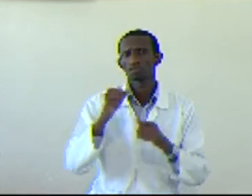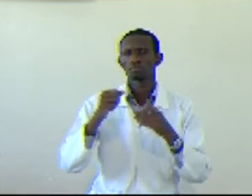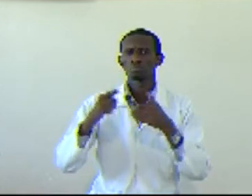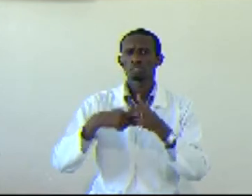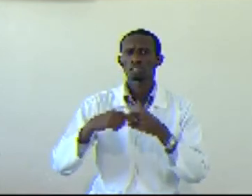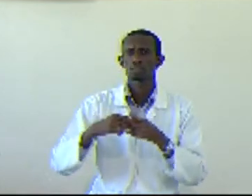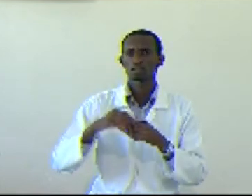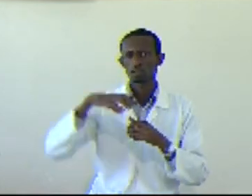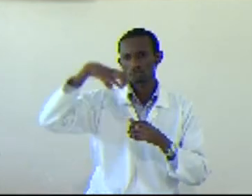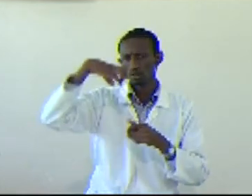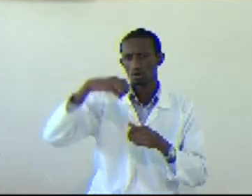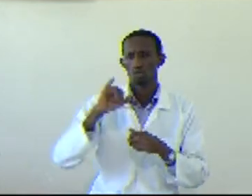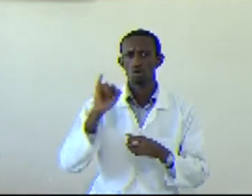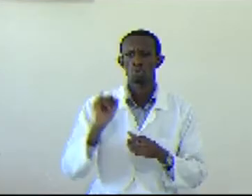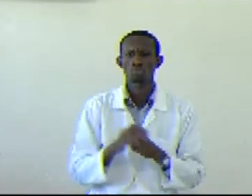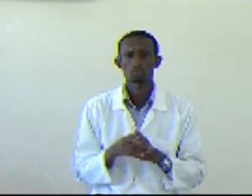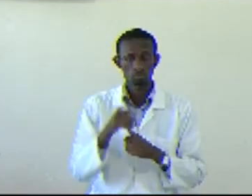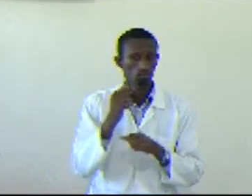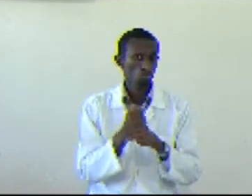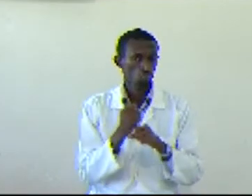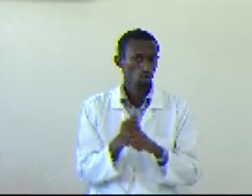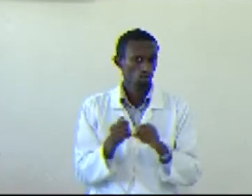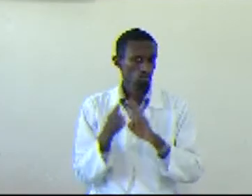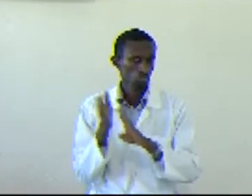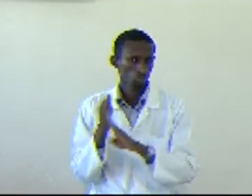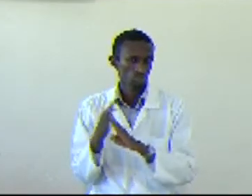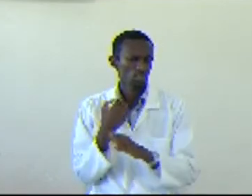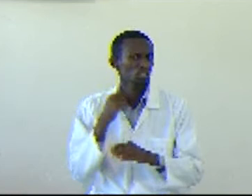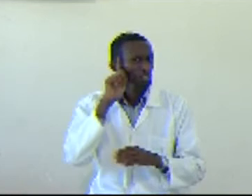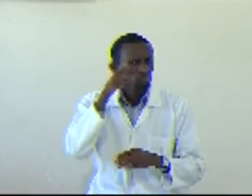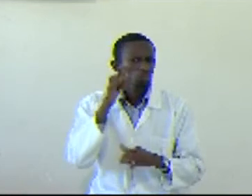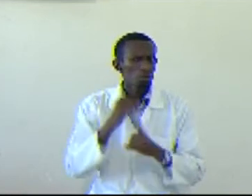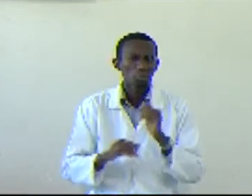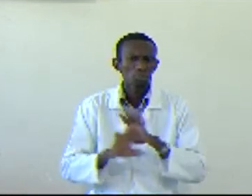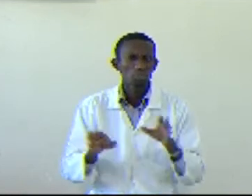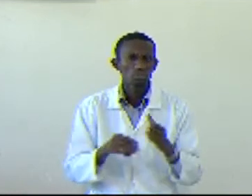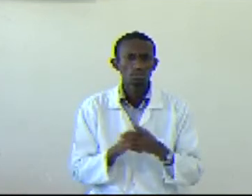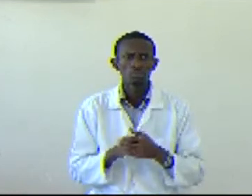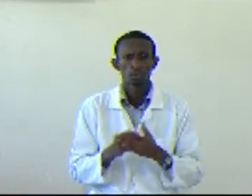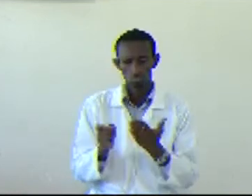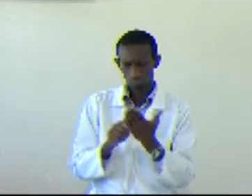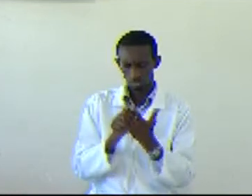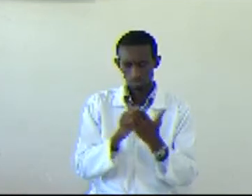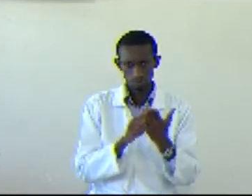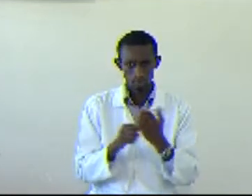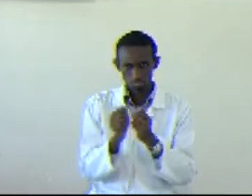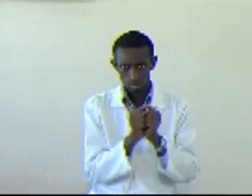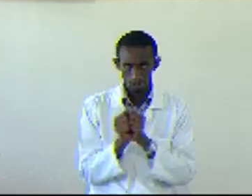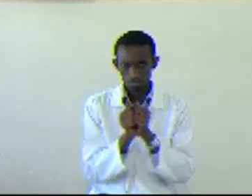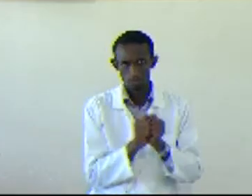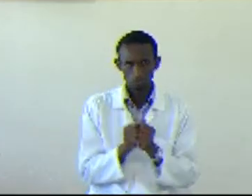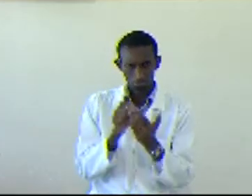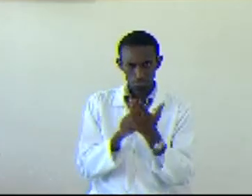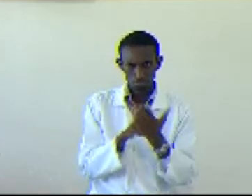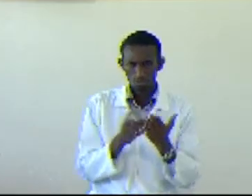quickly? So I hope that you have finished to calculate that. So let's do it together. So here we